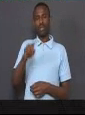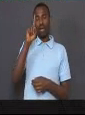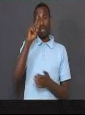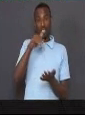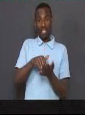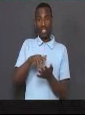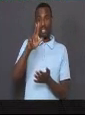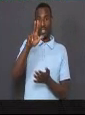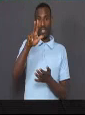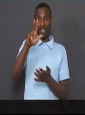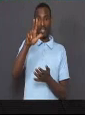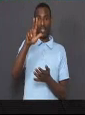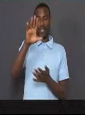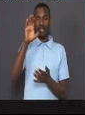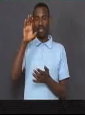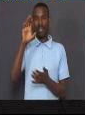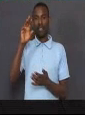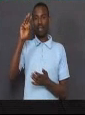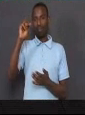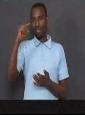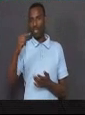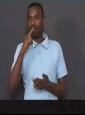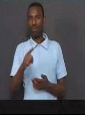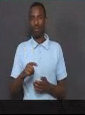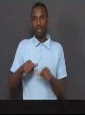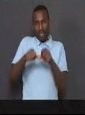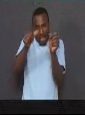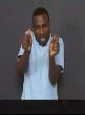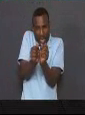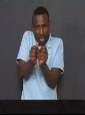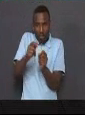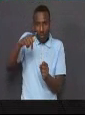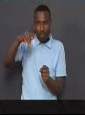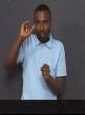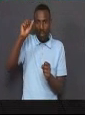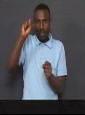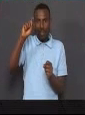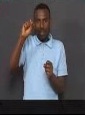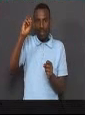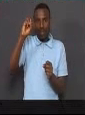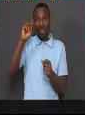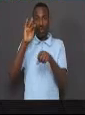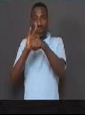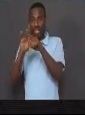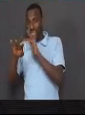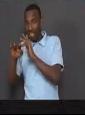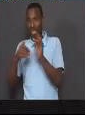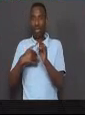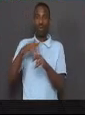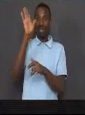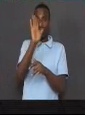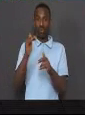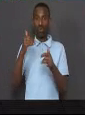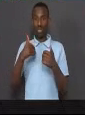1,300 milligrams, and the area of the piston in contact with the